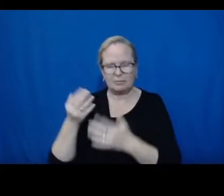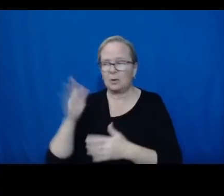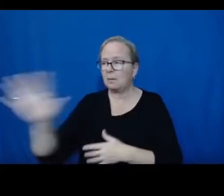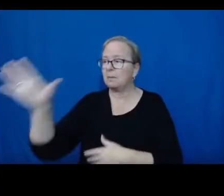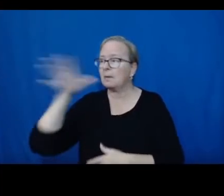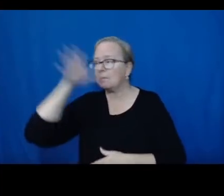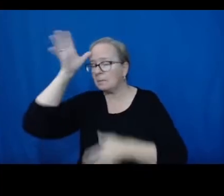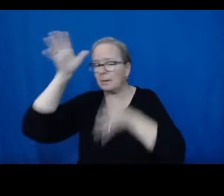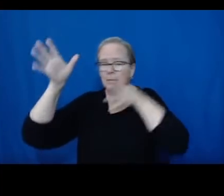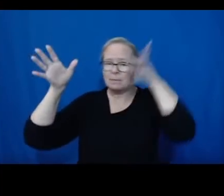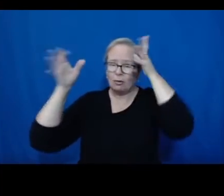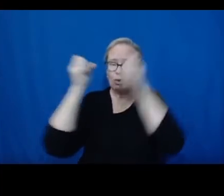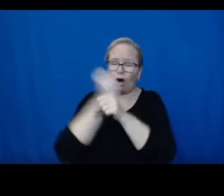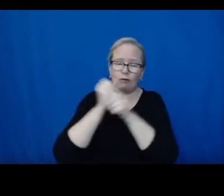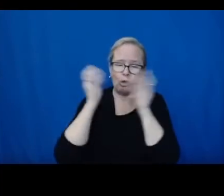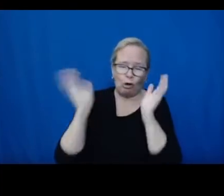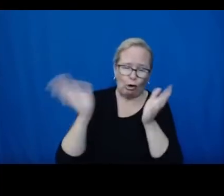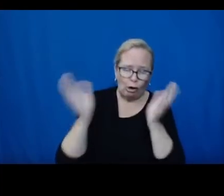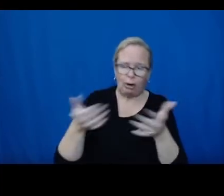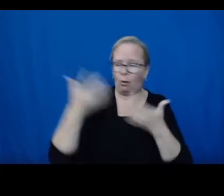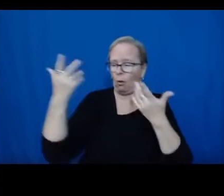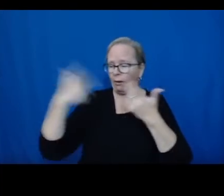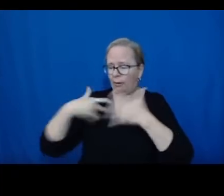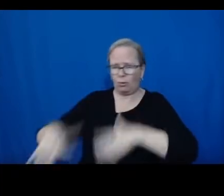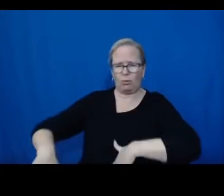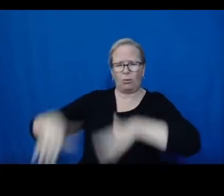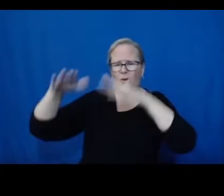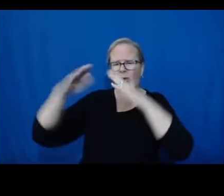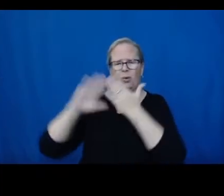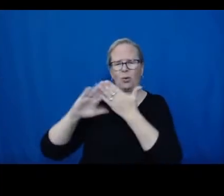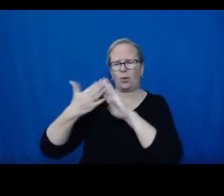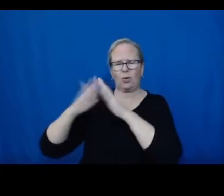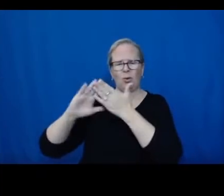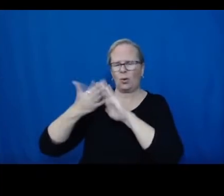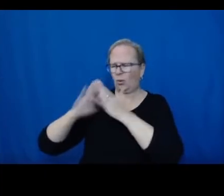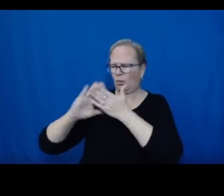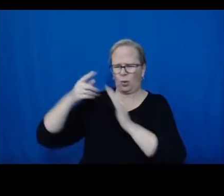went to school with. And it's a